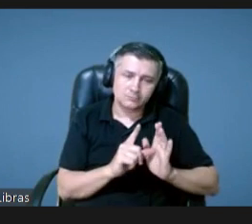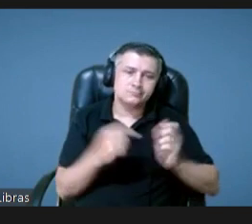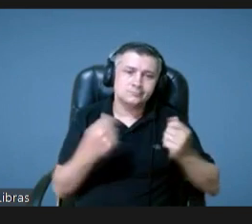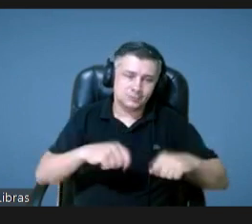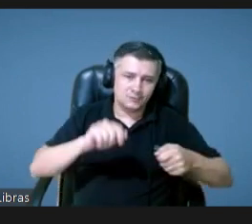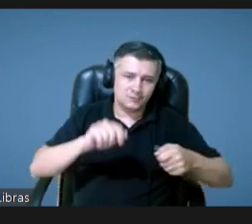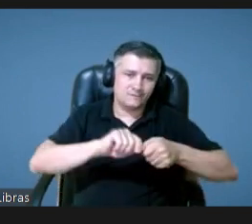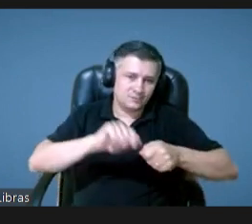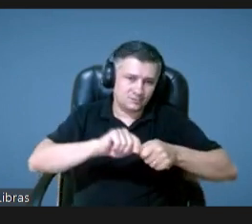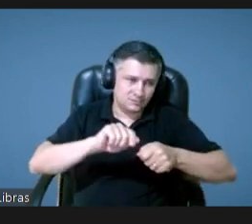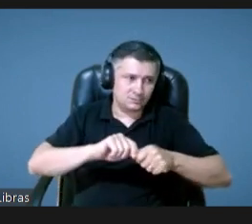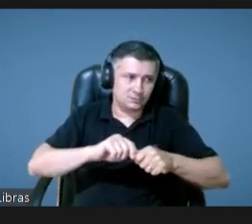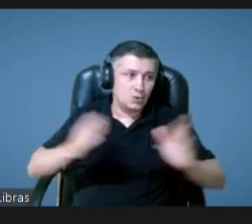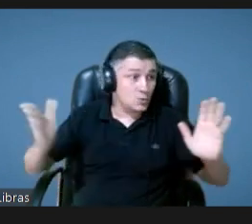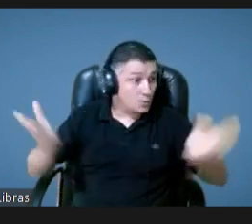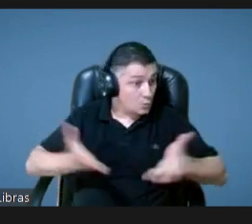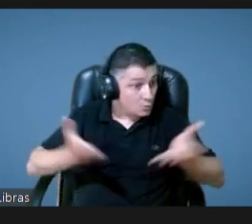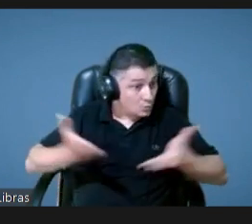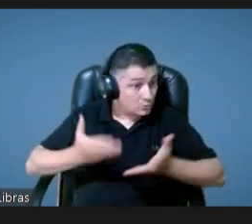ready.